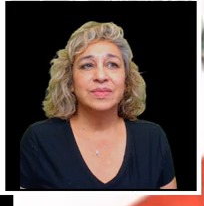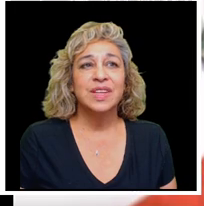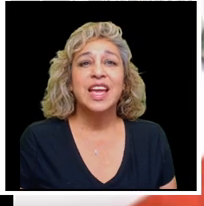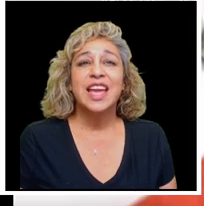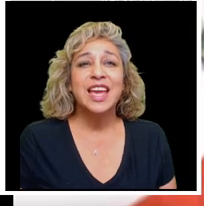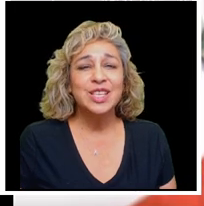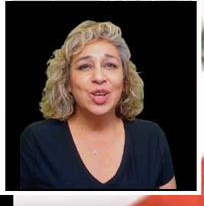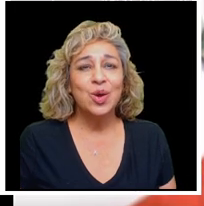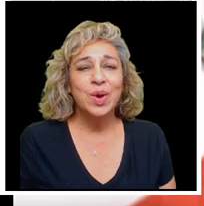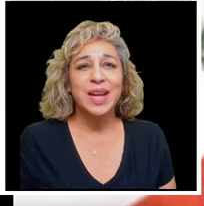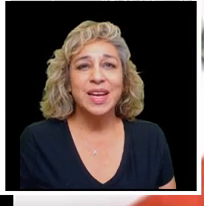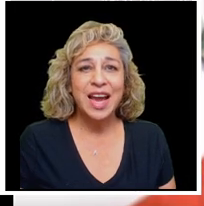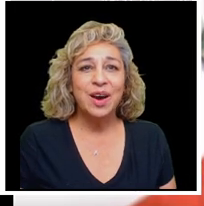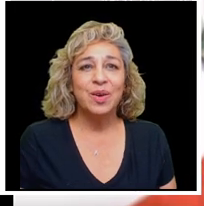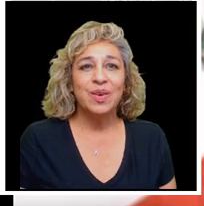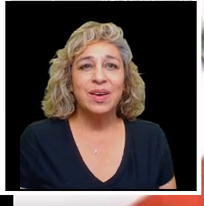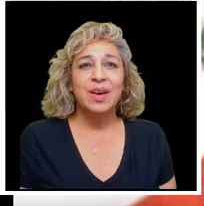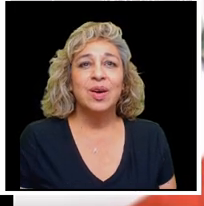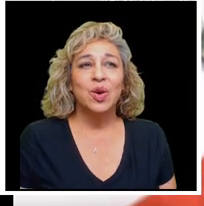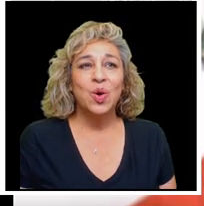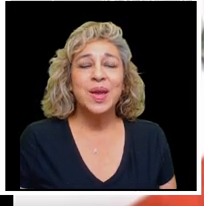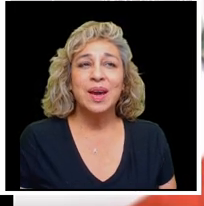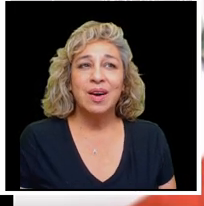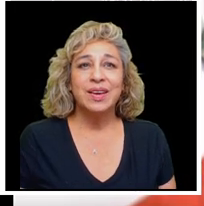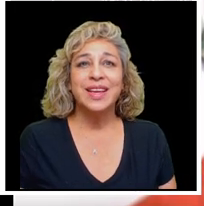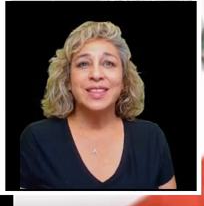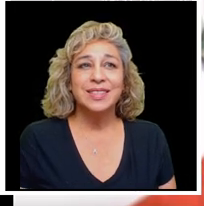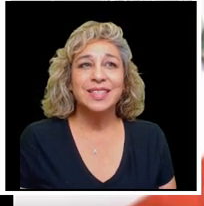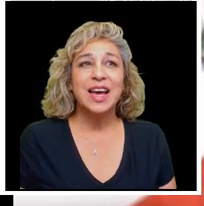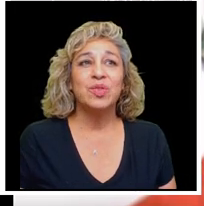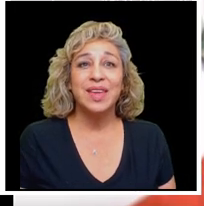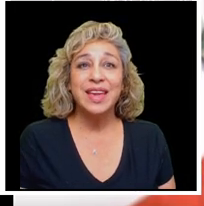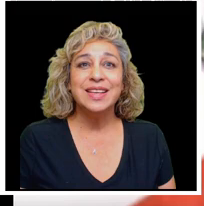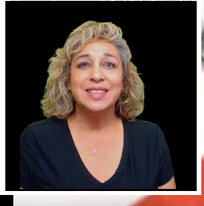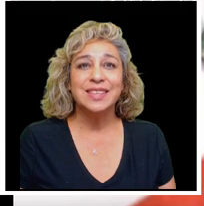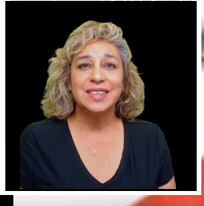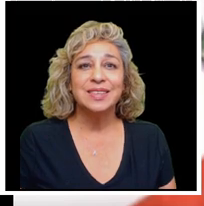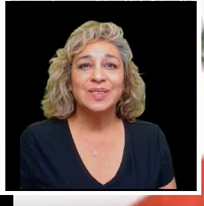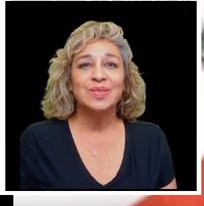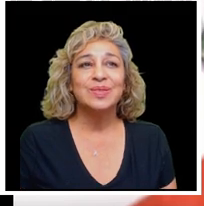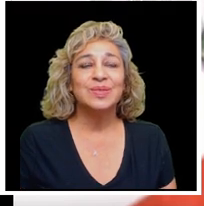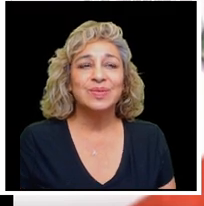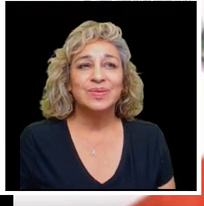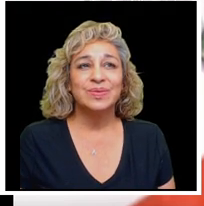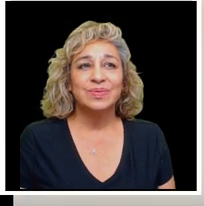it is already now going on in the southeast